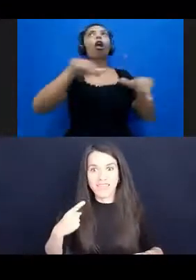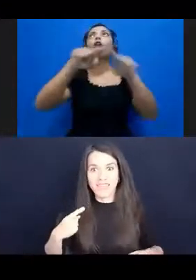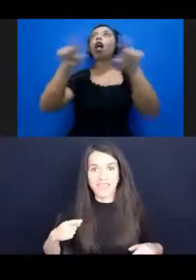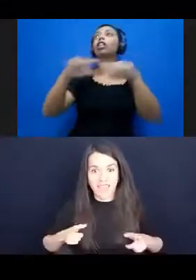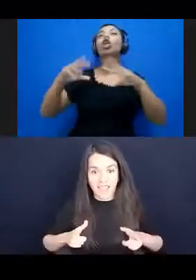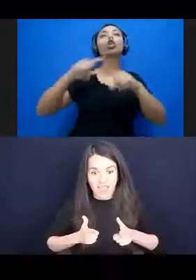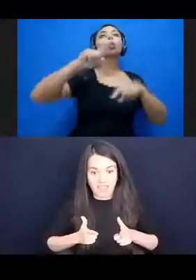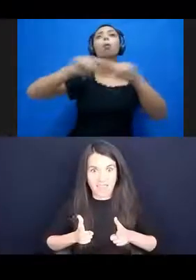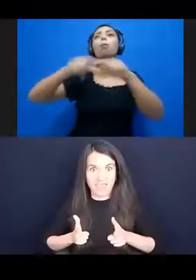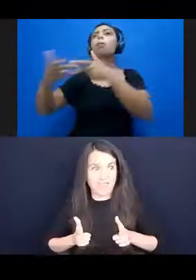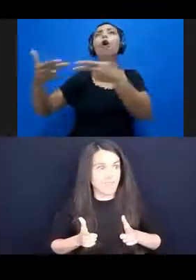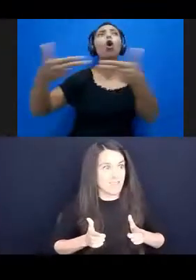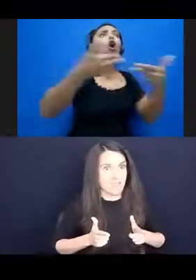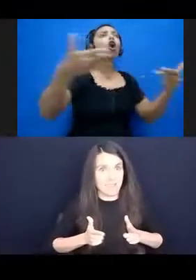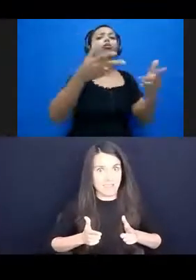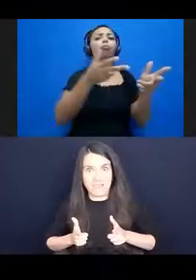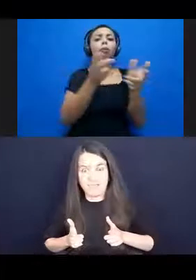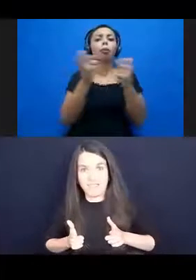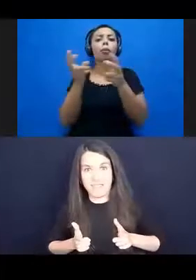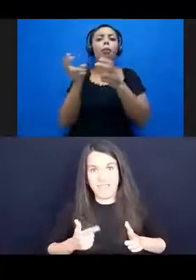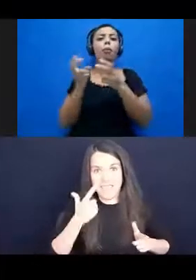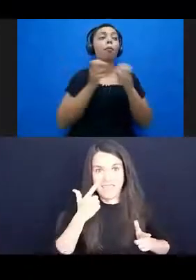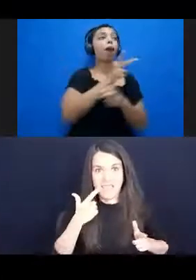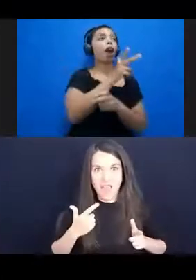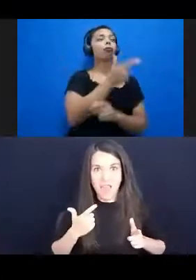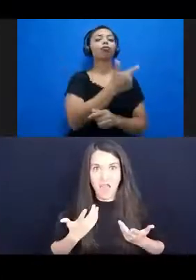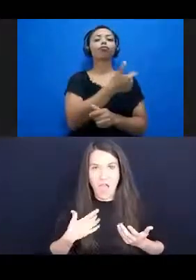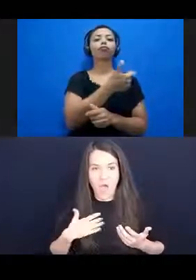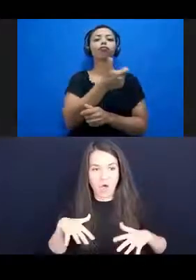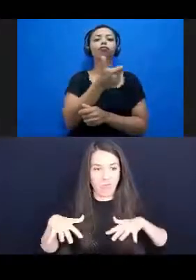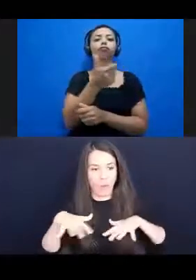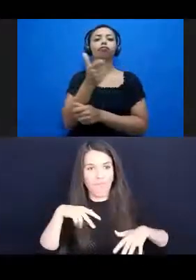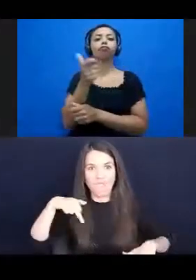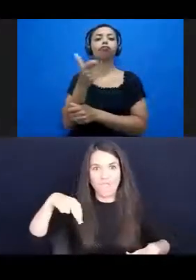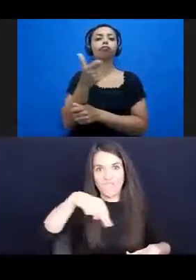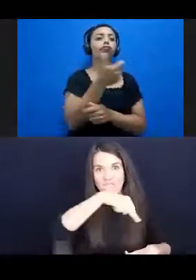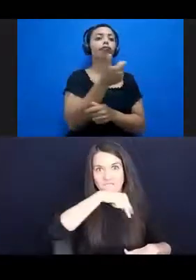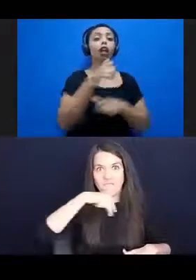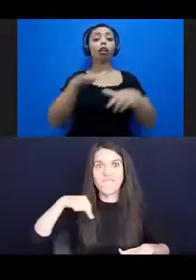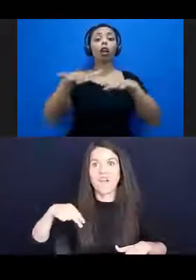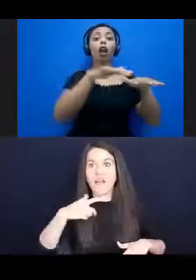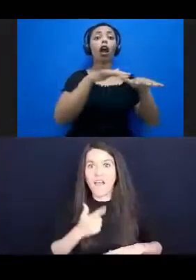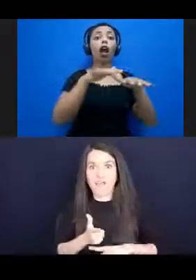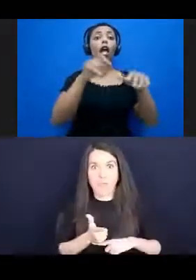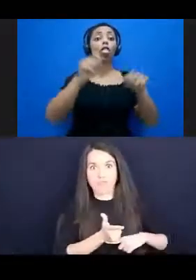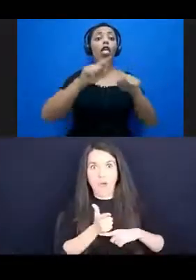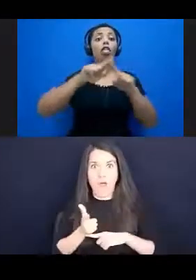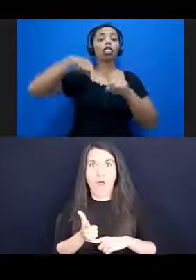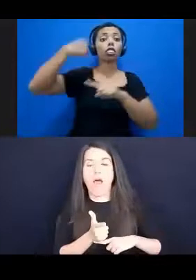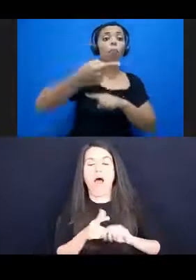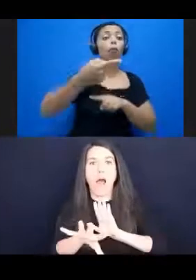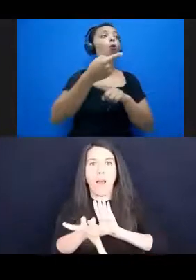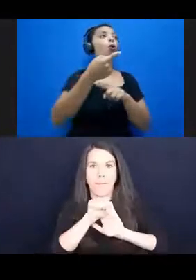detected by the camera. So we want to try and move around until it comes into view. Now, for this, we use